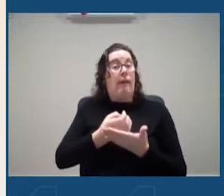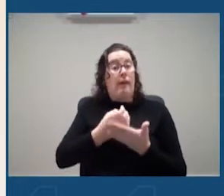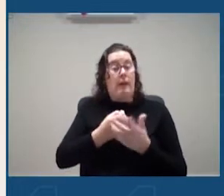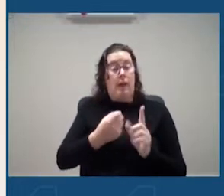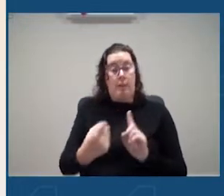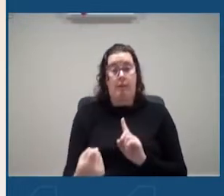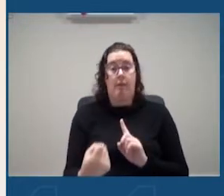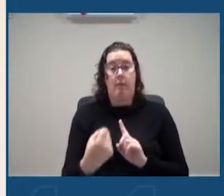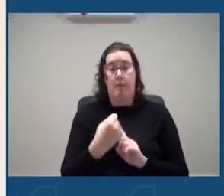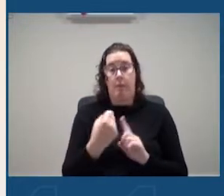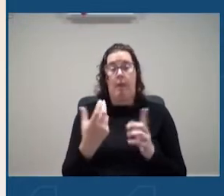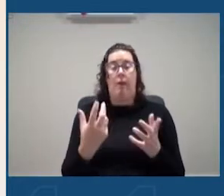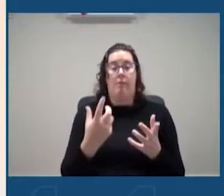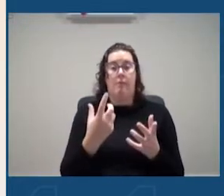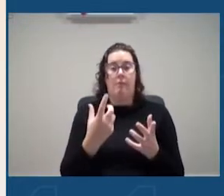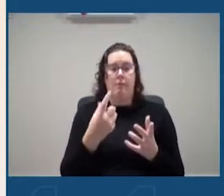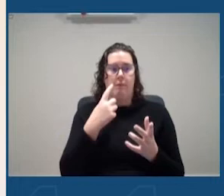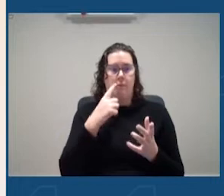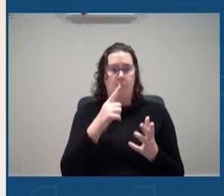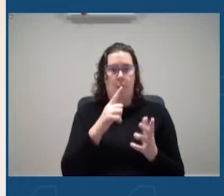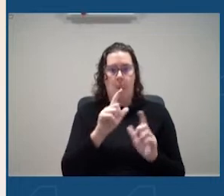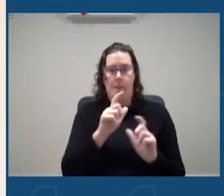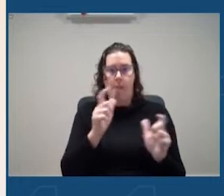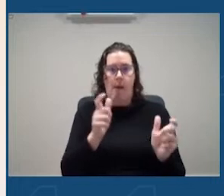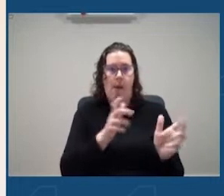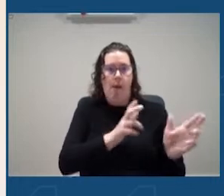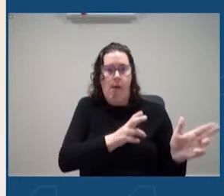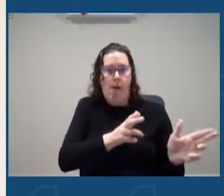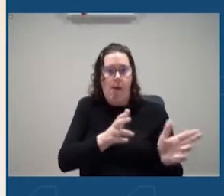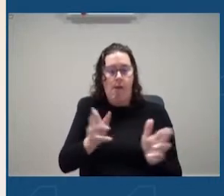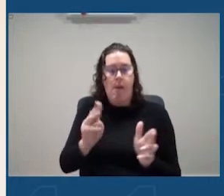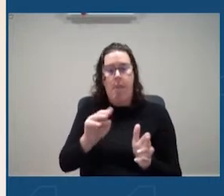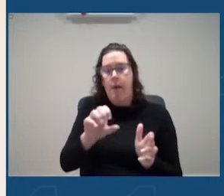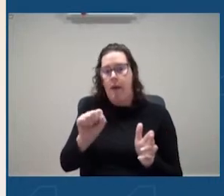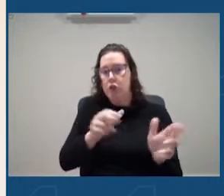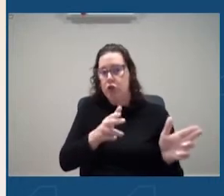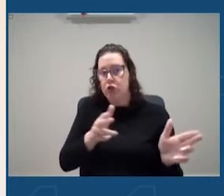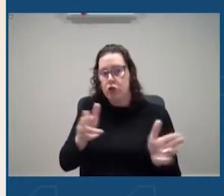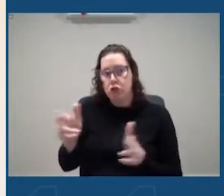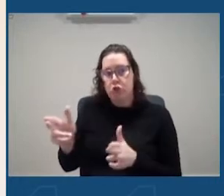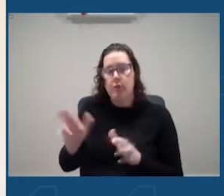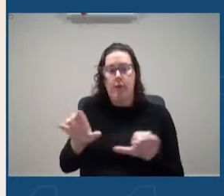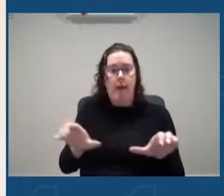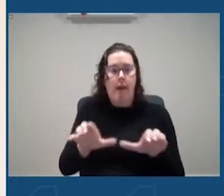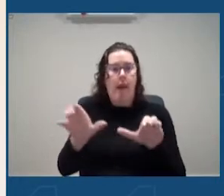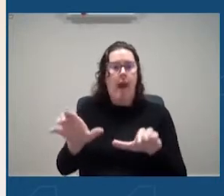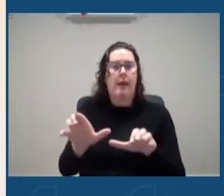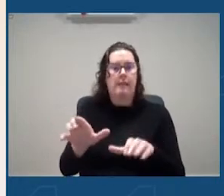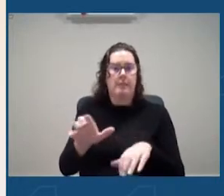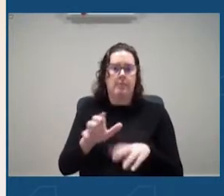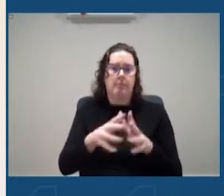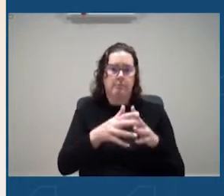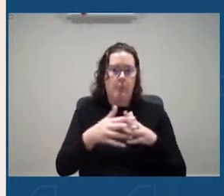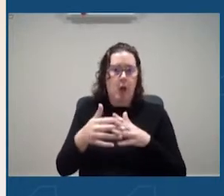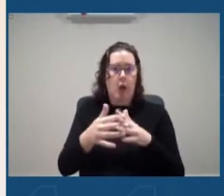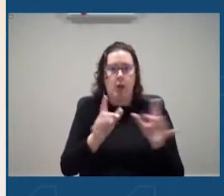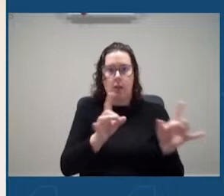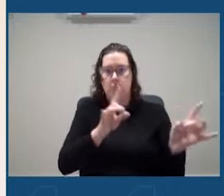impact of mass shootings and this act of domestic terrorism is